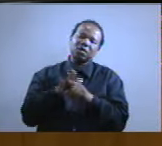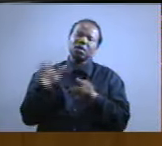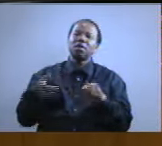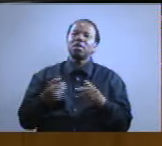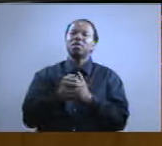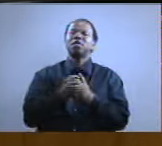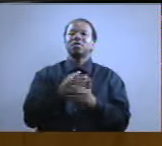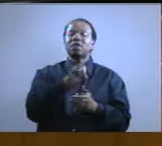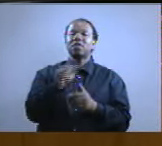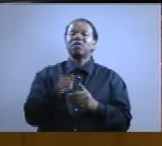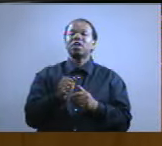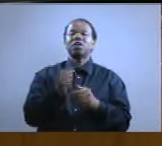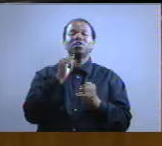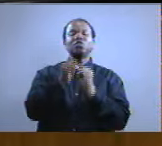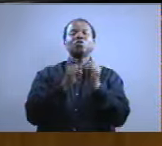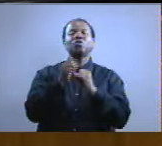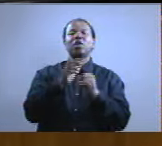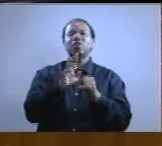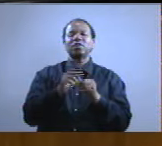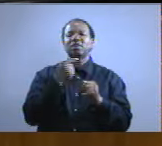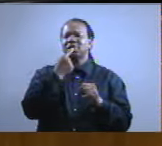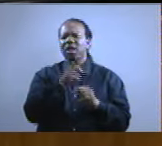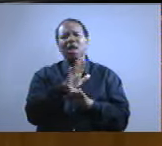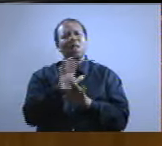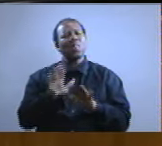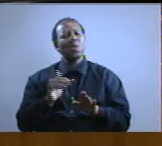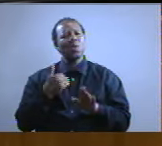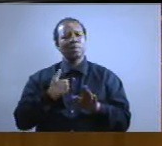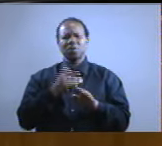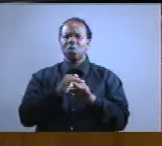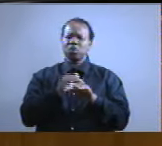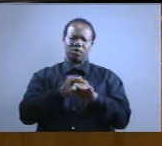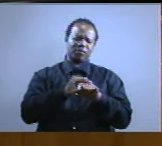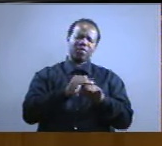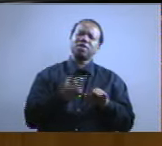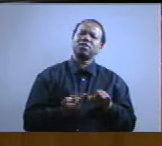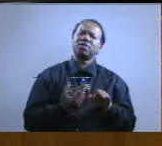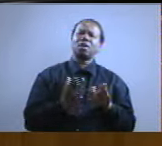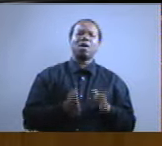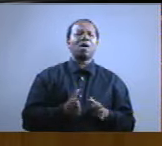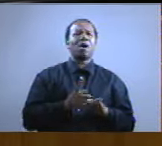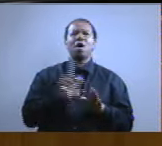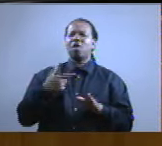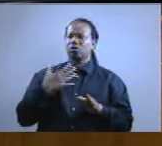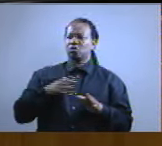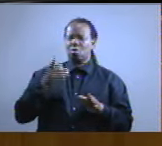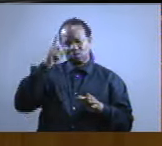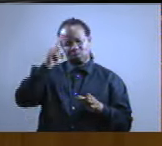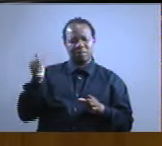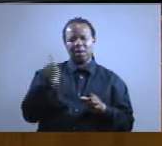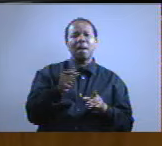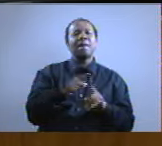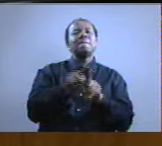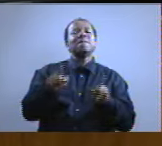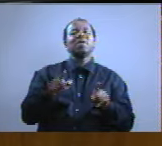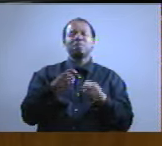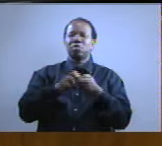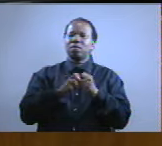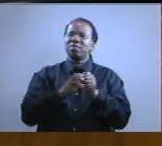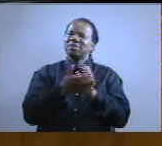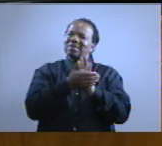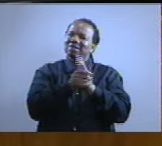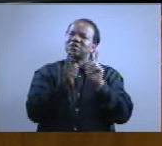Race Relations says it is not a racist refusal on the part of business to employ black people. It is the skills deficit that is the key